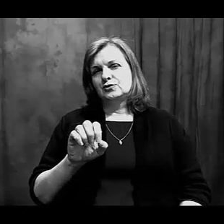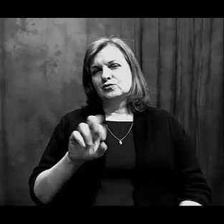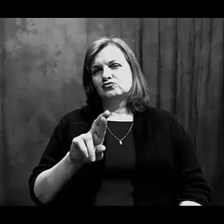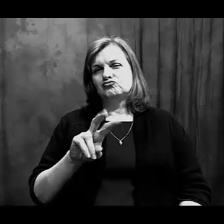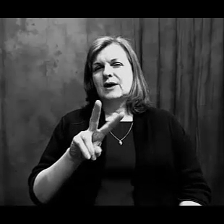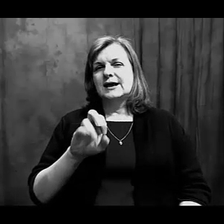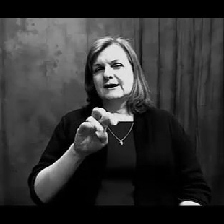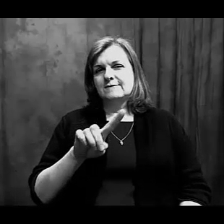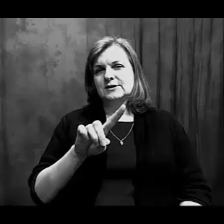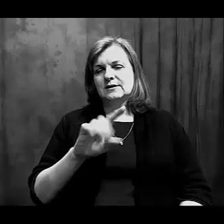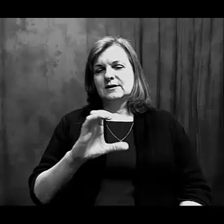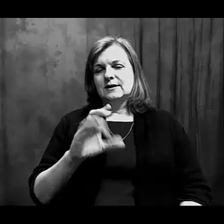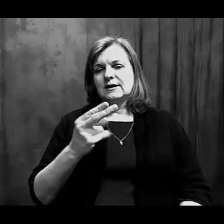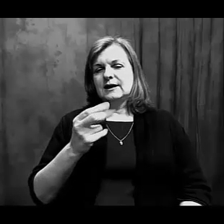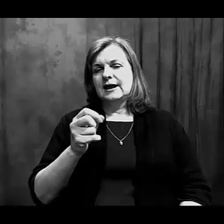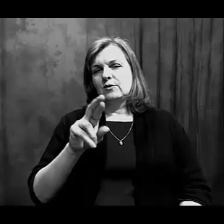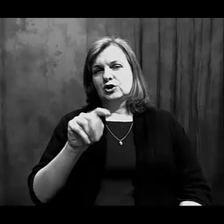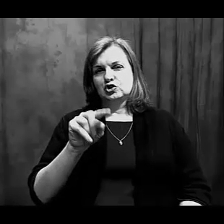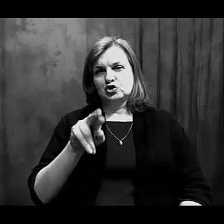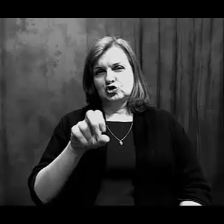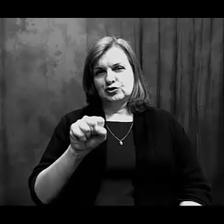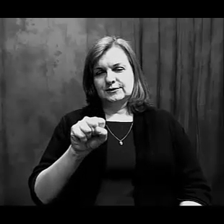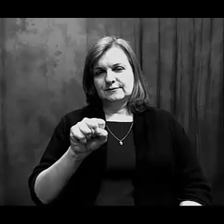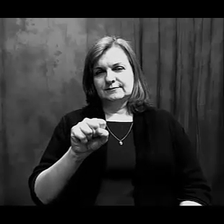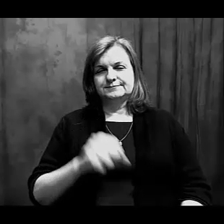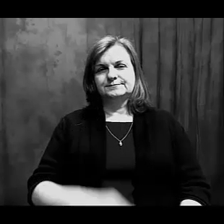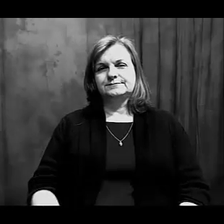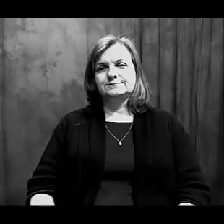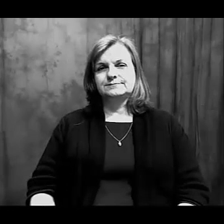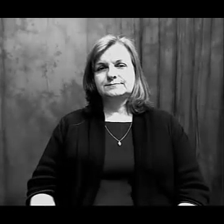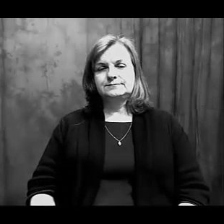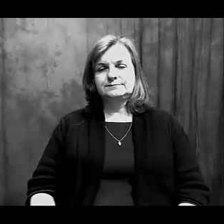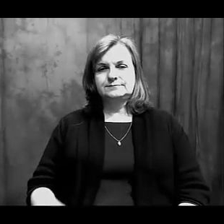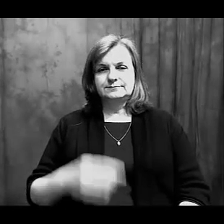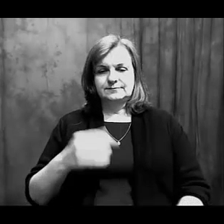characters that we've talked about before,